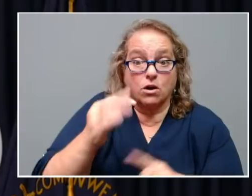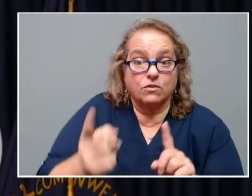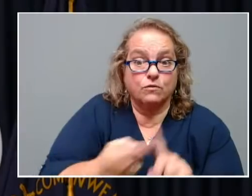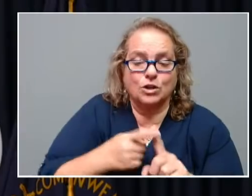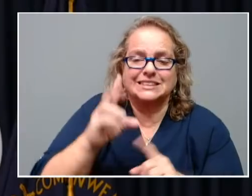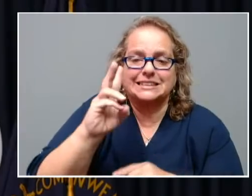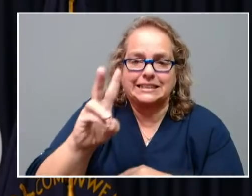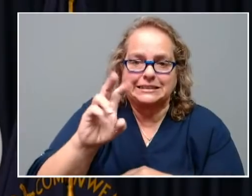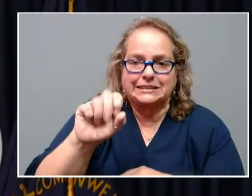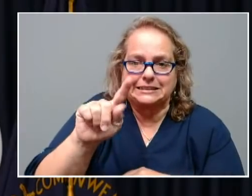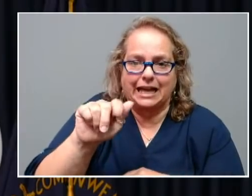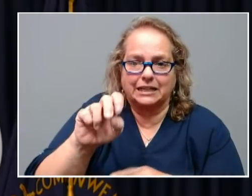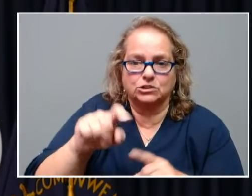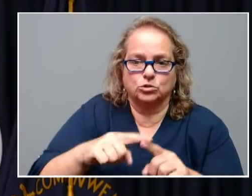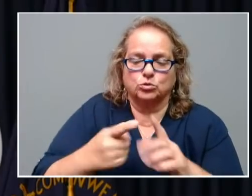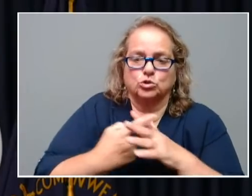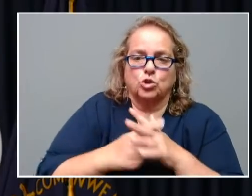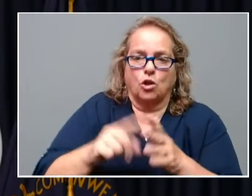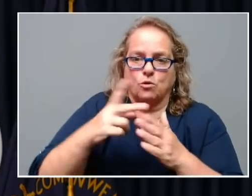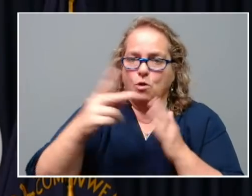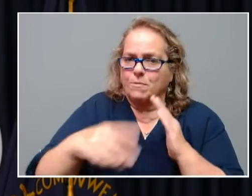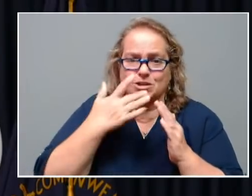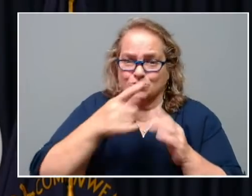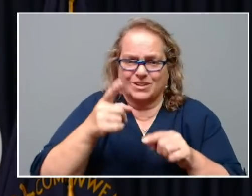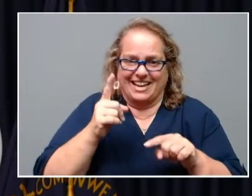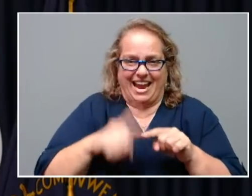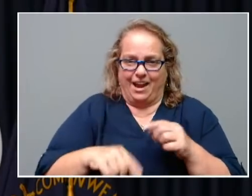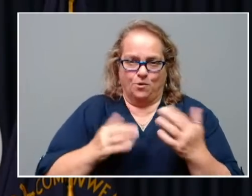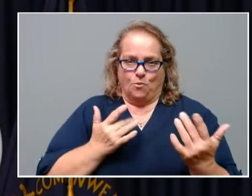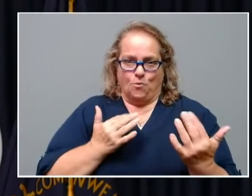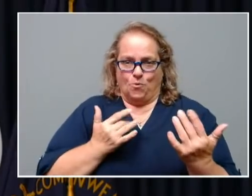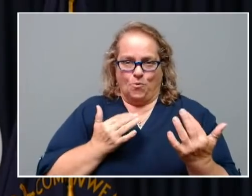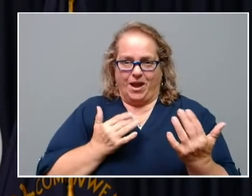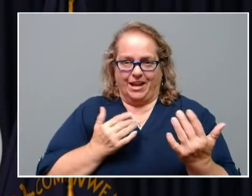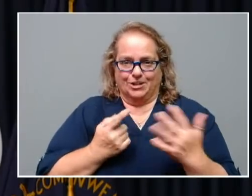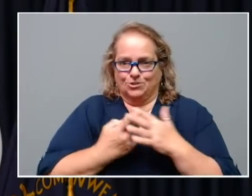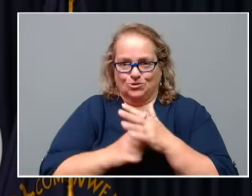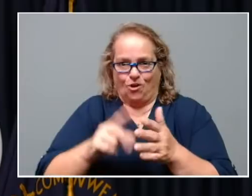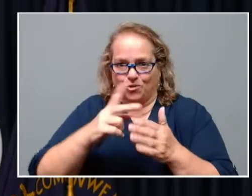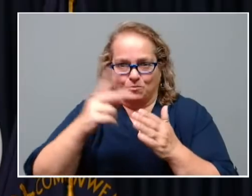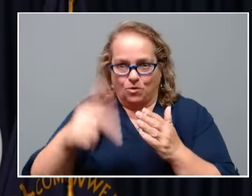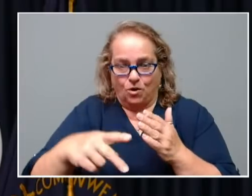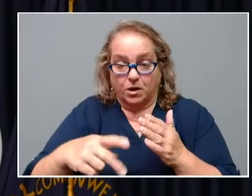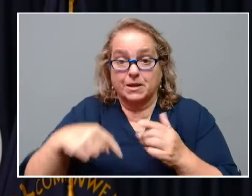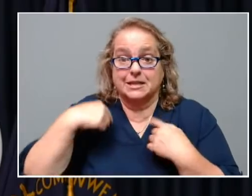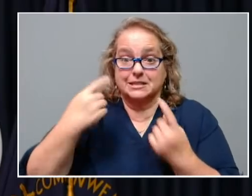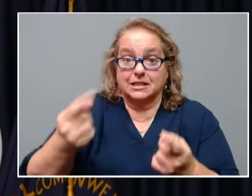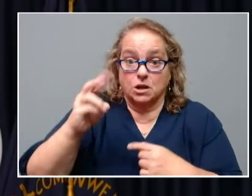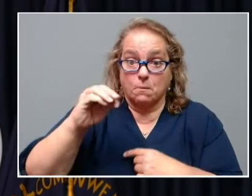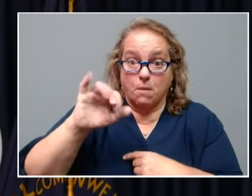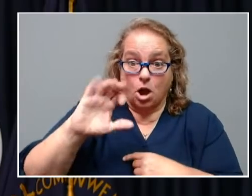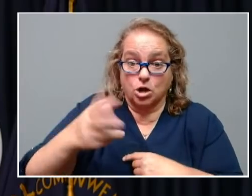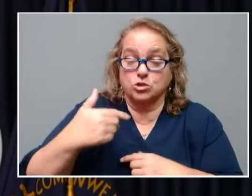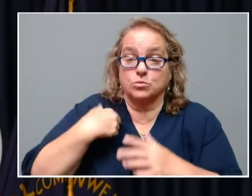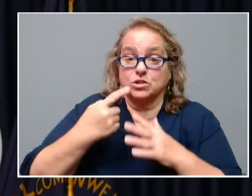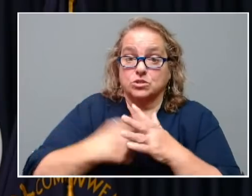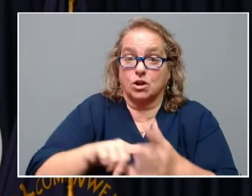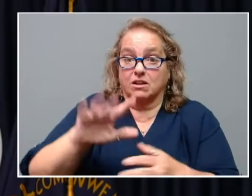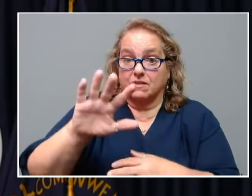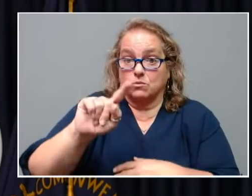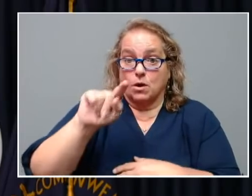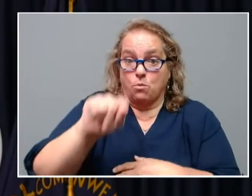wait when people need help. This round, since March, we've distributed $51.1 million in rental and utility assistance